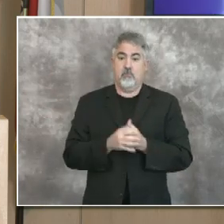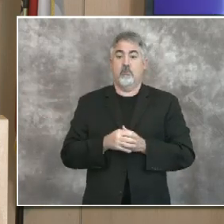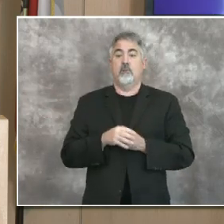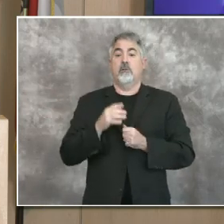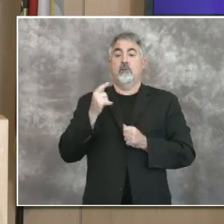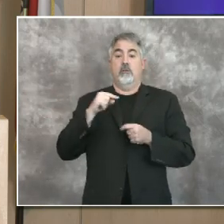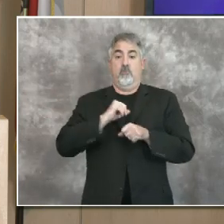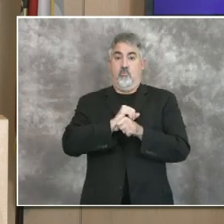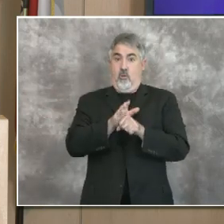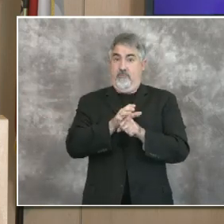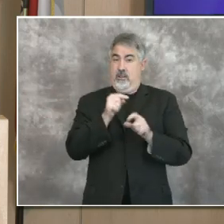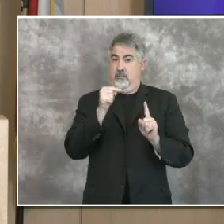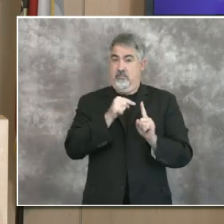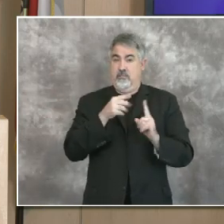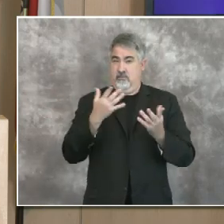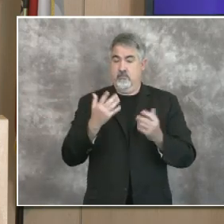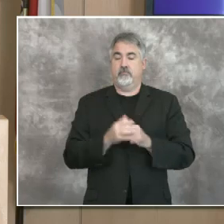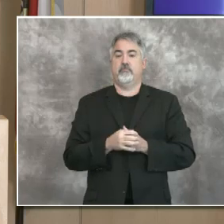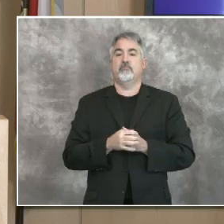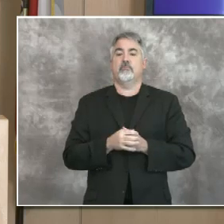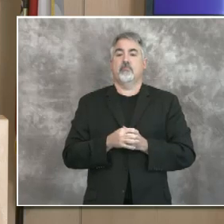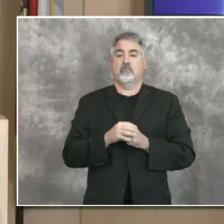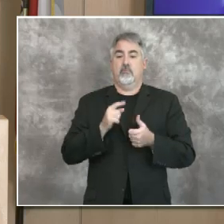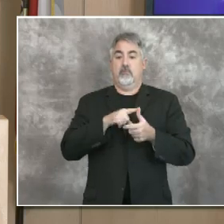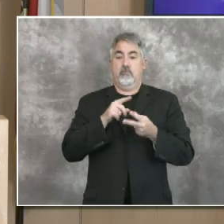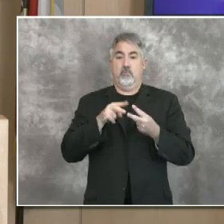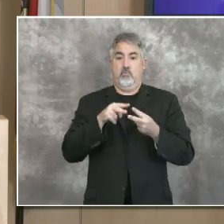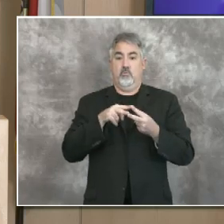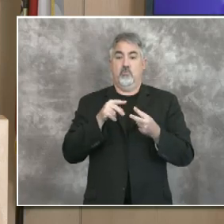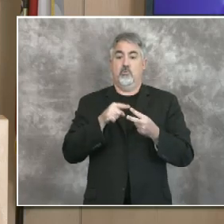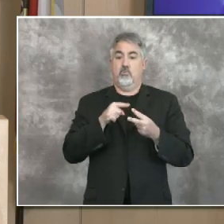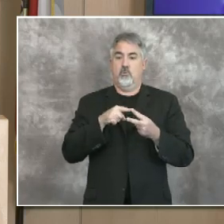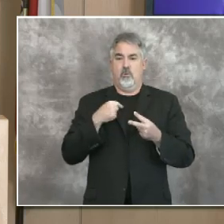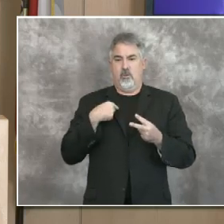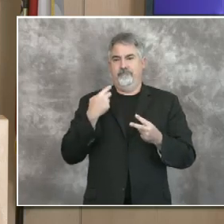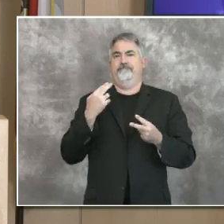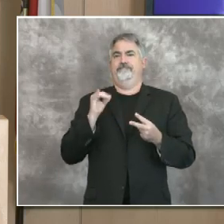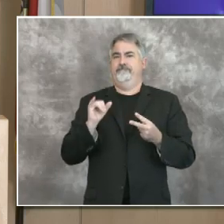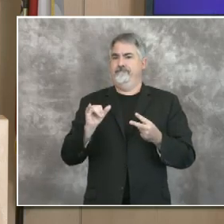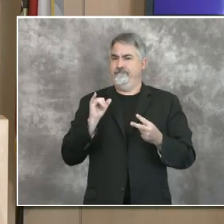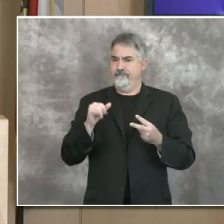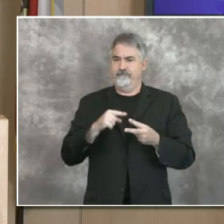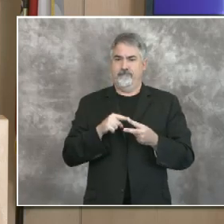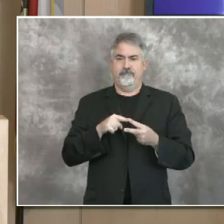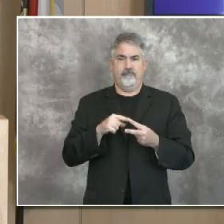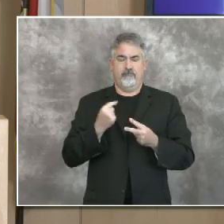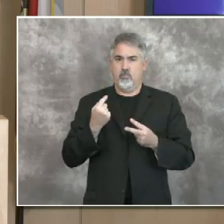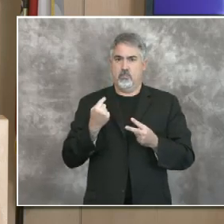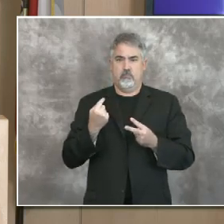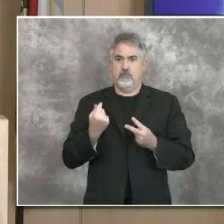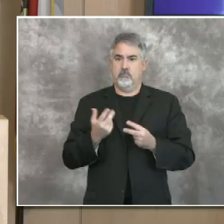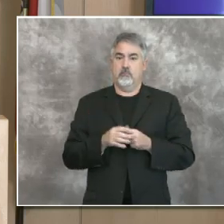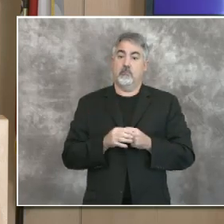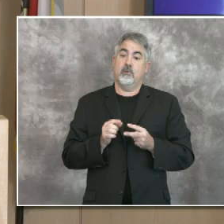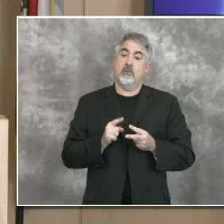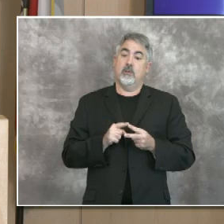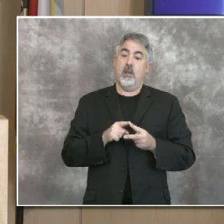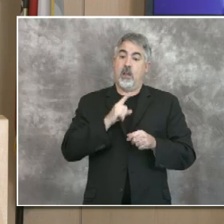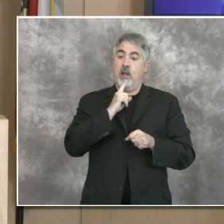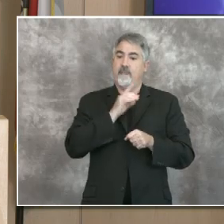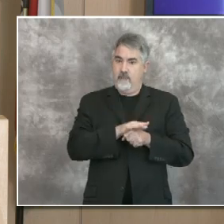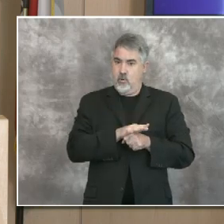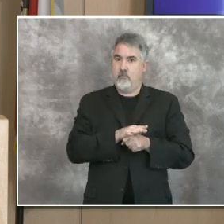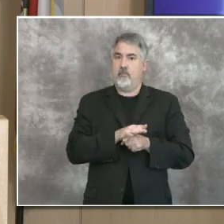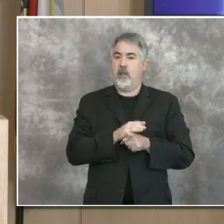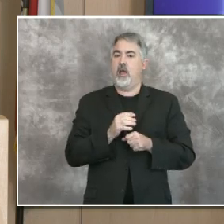numbers that brought home the reality of what we are facing. The confirmed number of